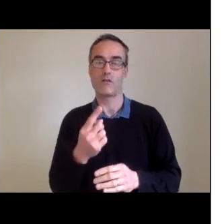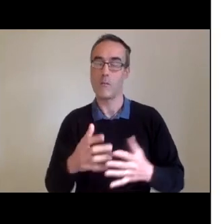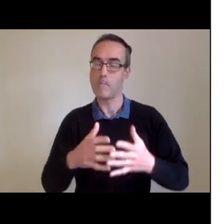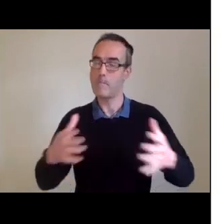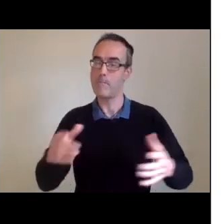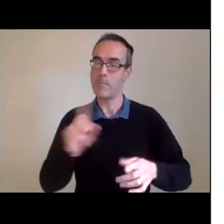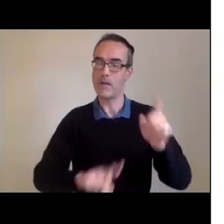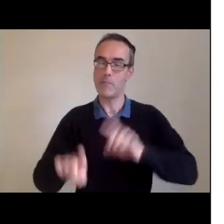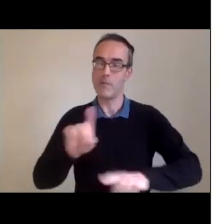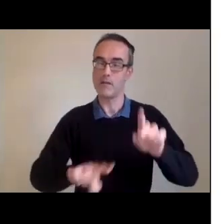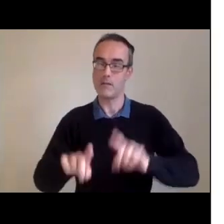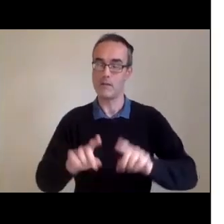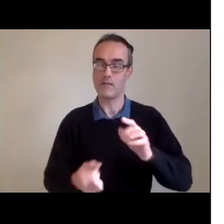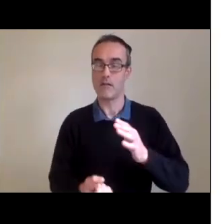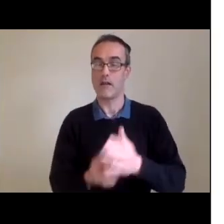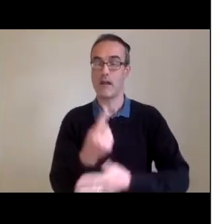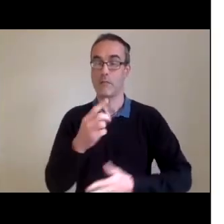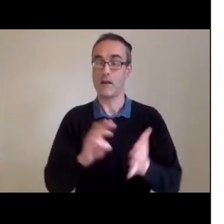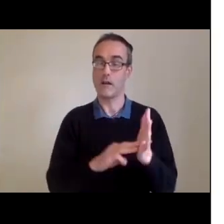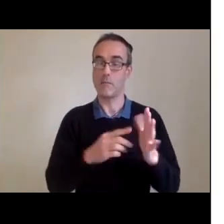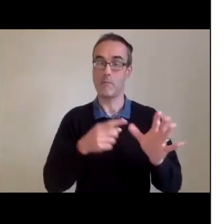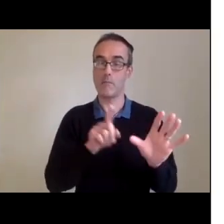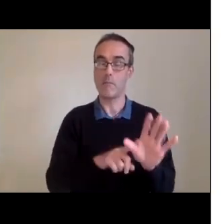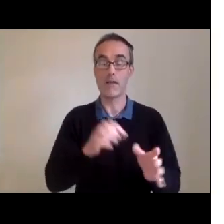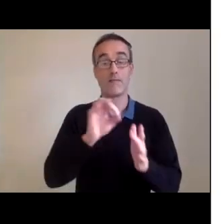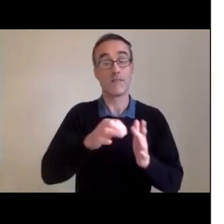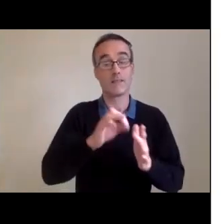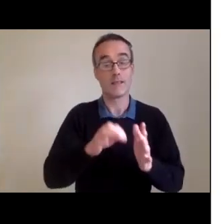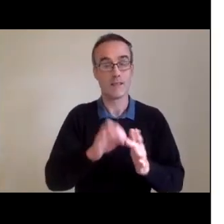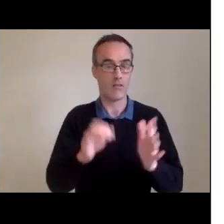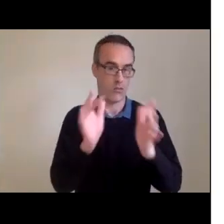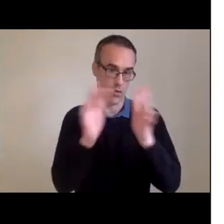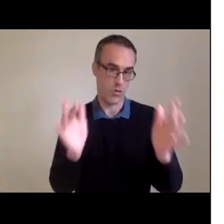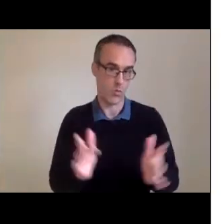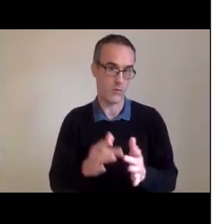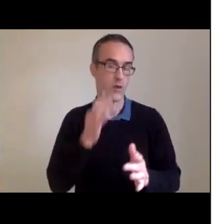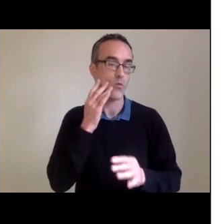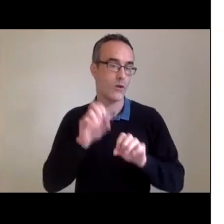Chemistry, which is happening in May. You'll find details on that website once it's